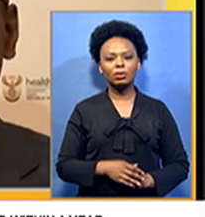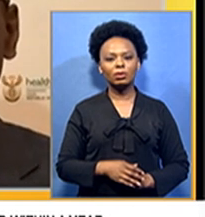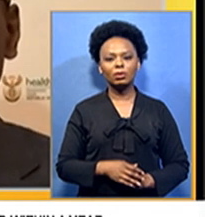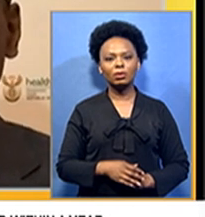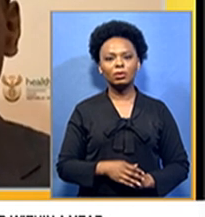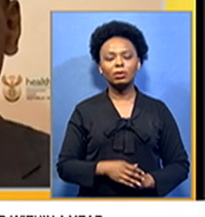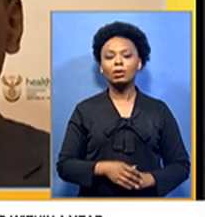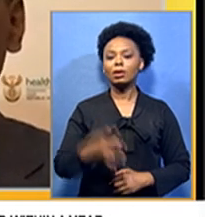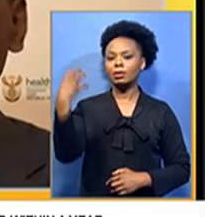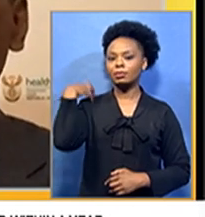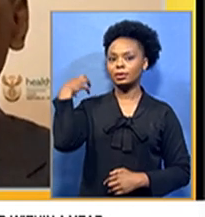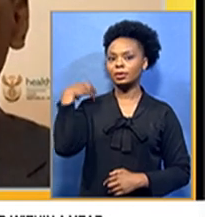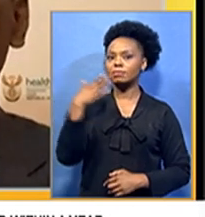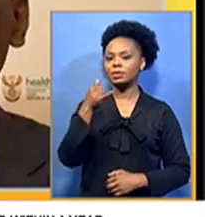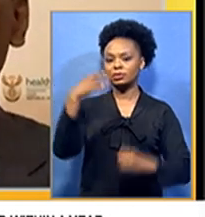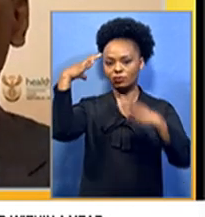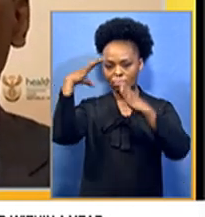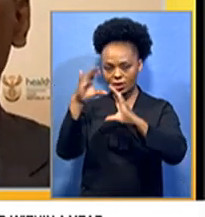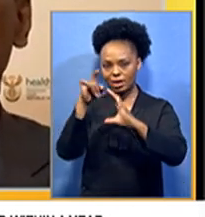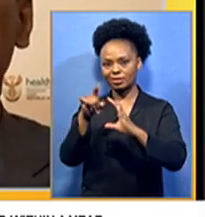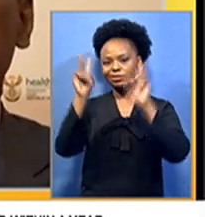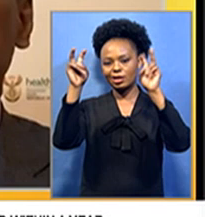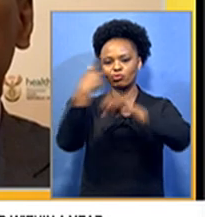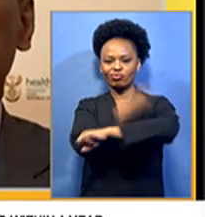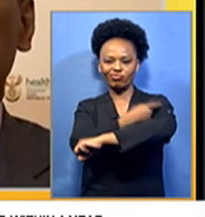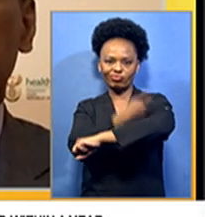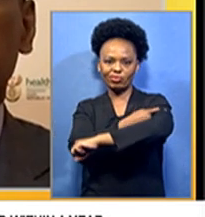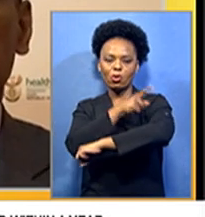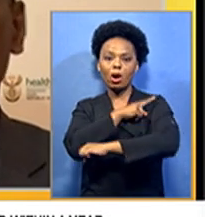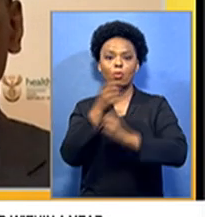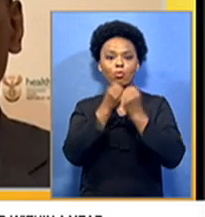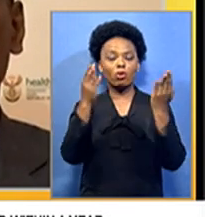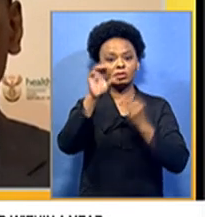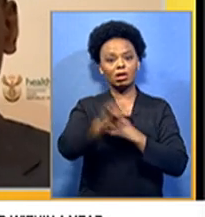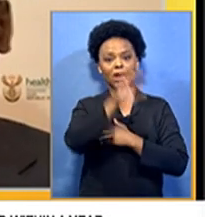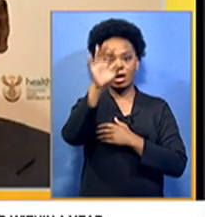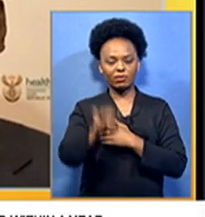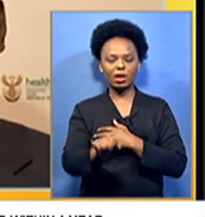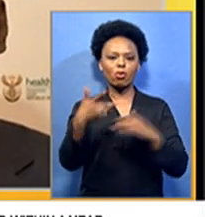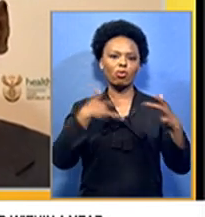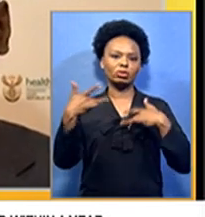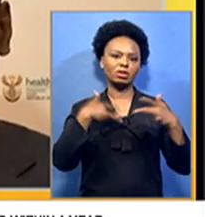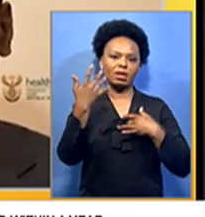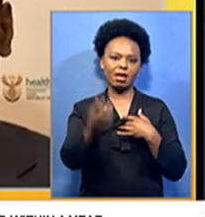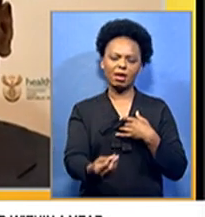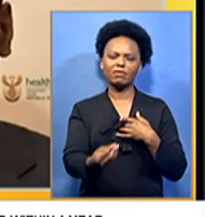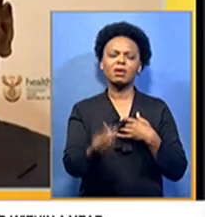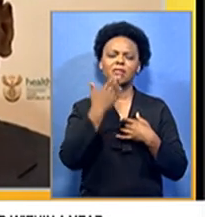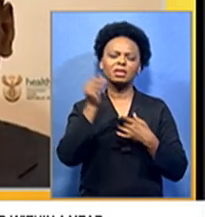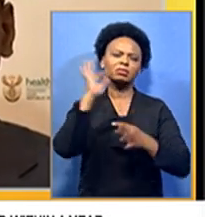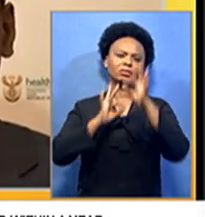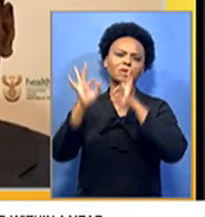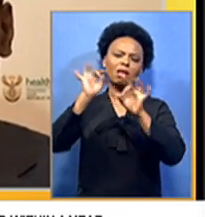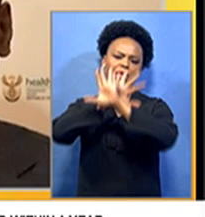up front on the vaccination process, because this is where a lot of South Africans are concerned. We need some detail. So can you give